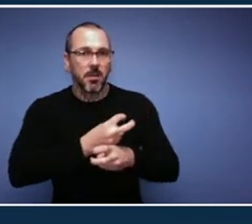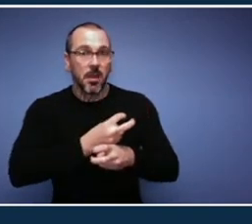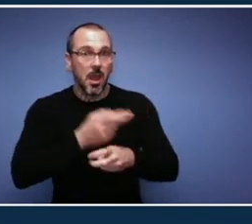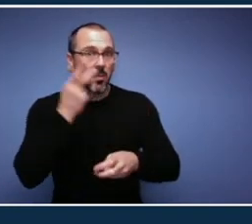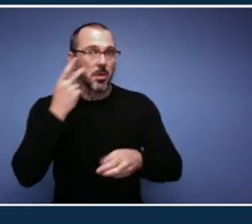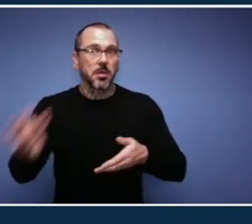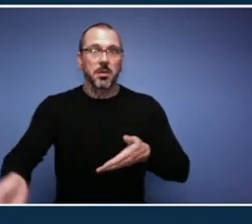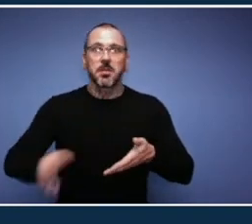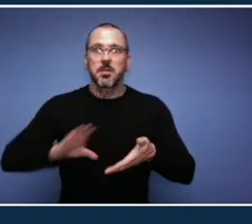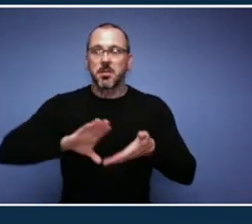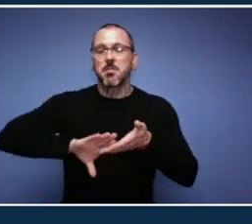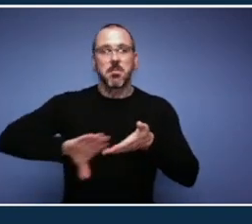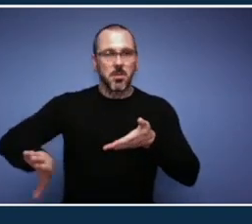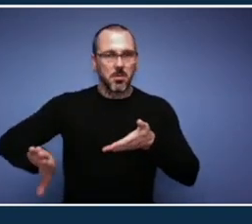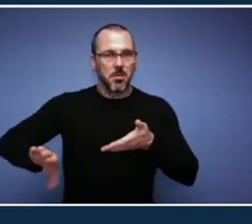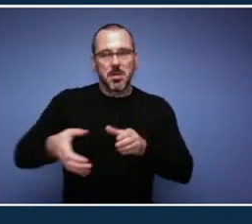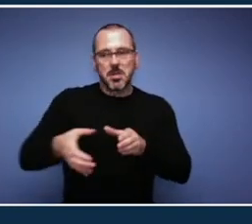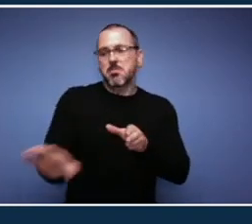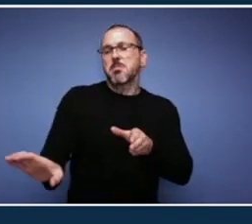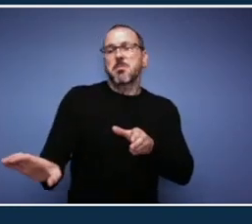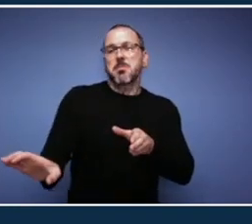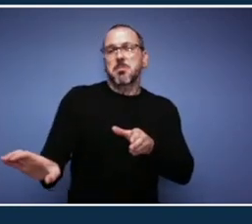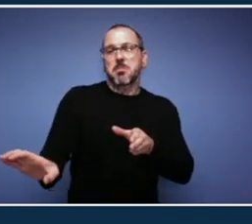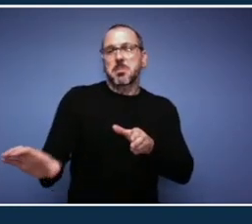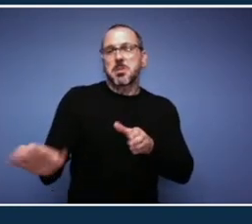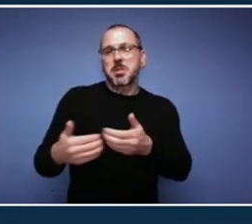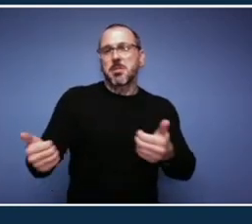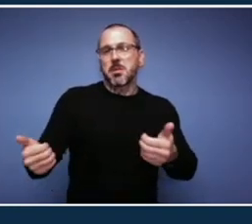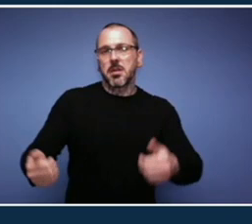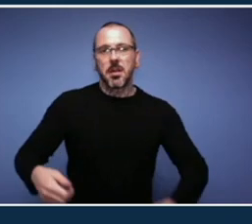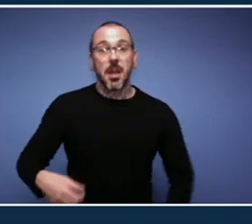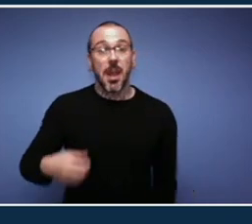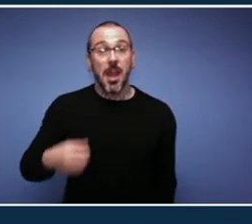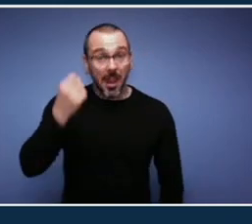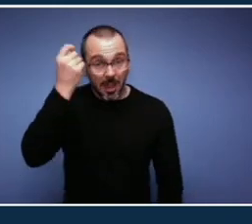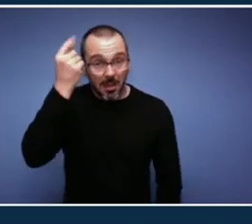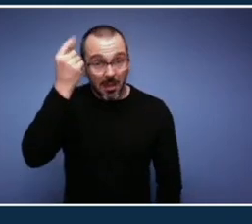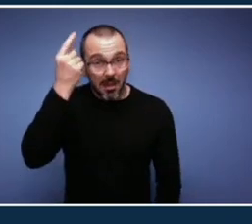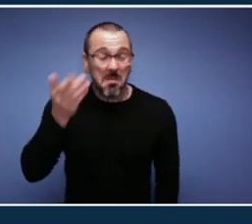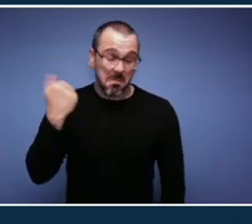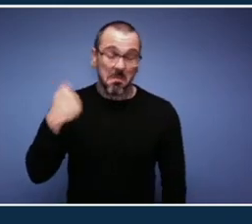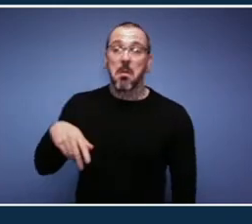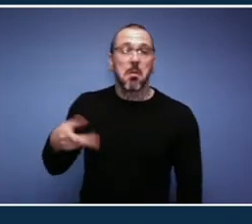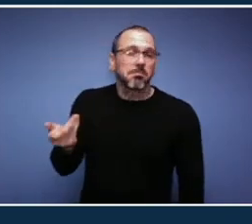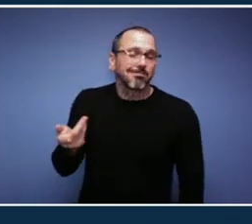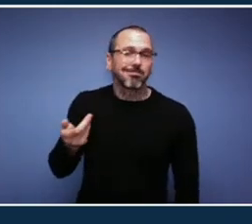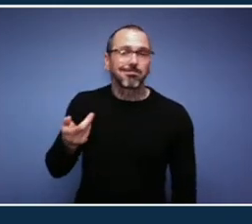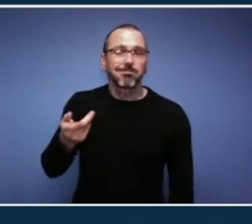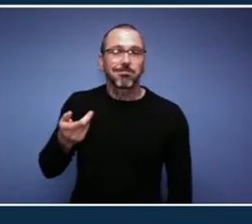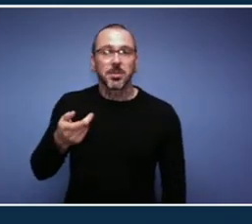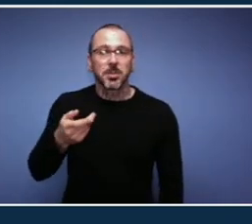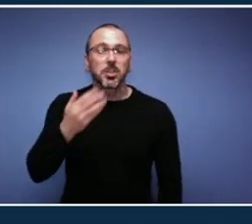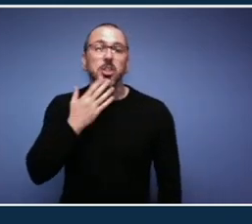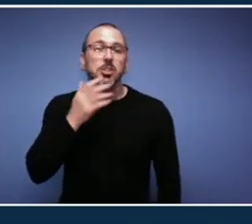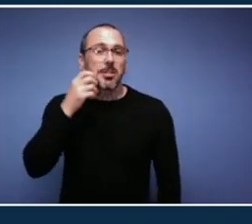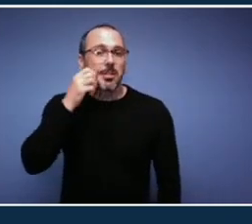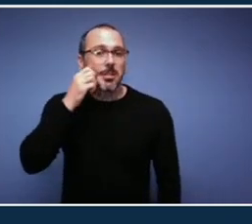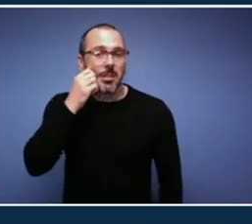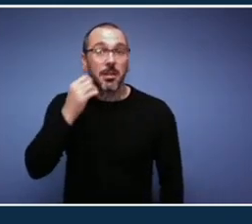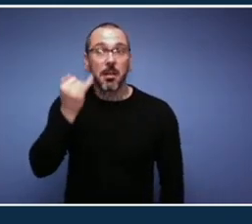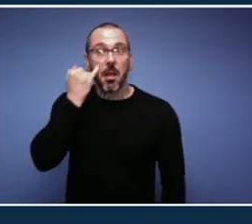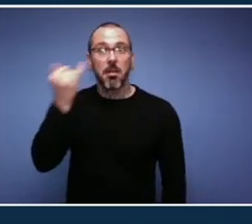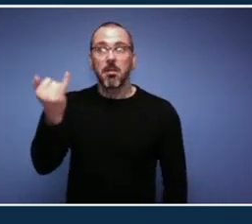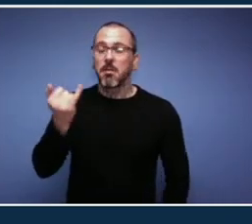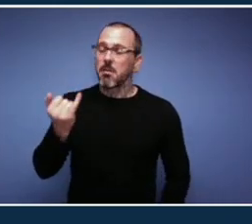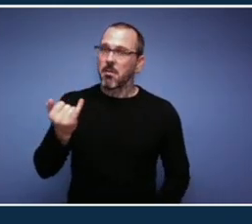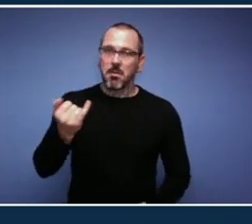instantly recognize that as discriminatory. And in the US in 1990, they recognized